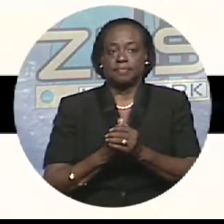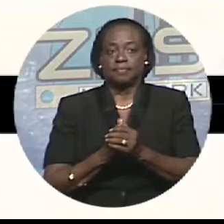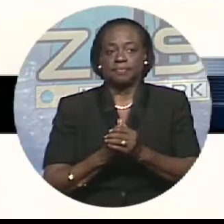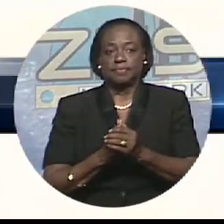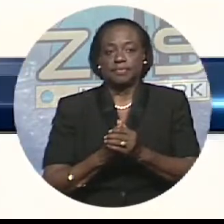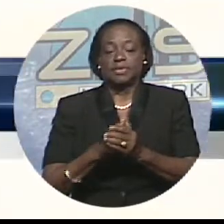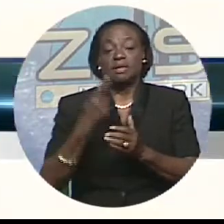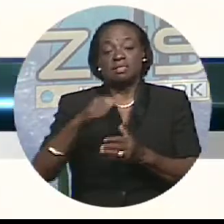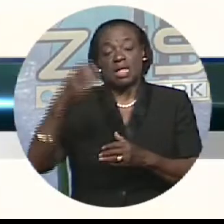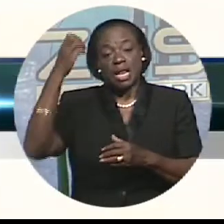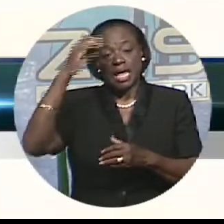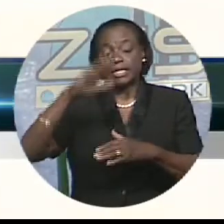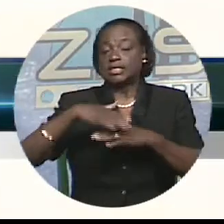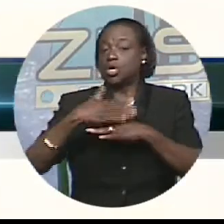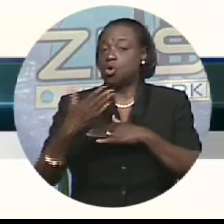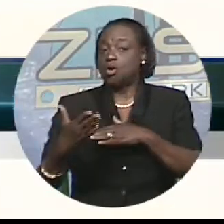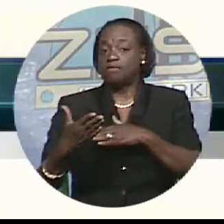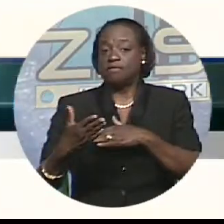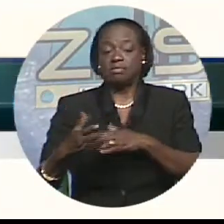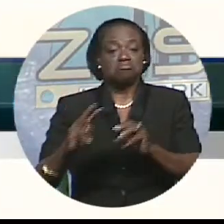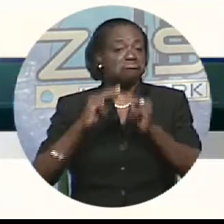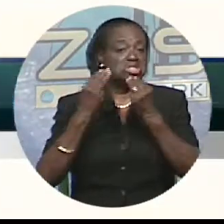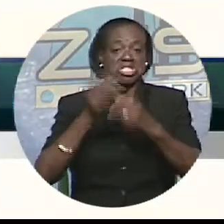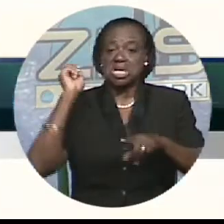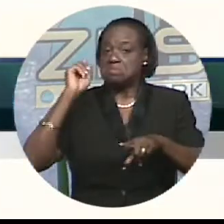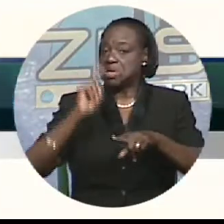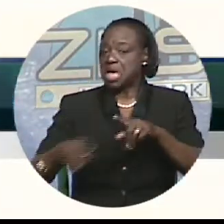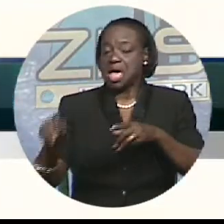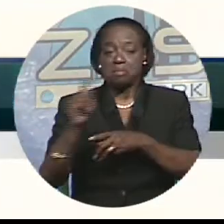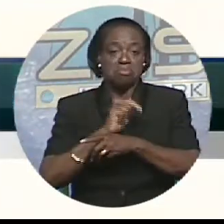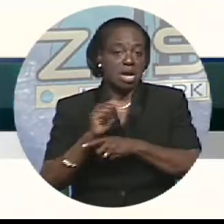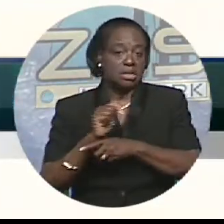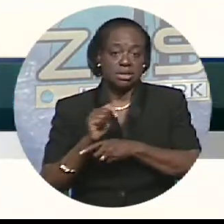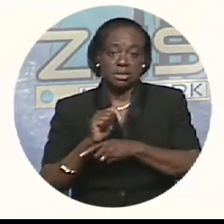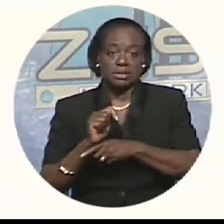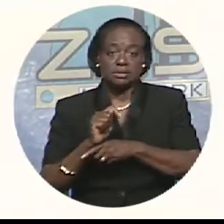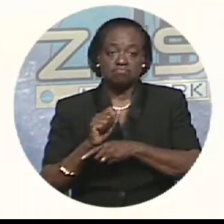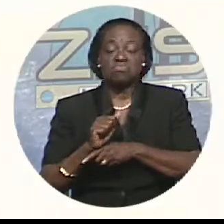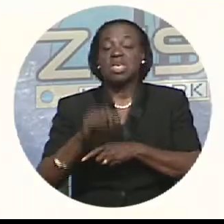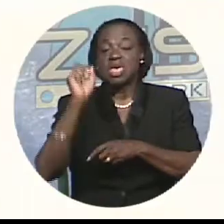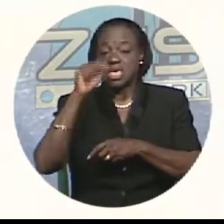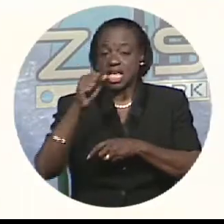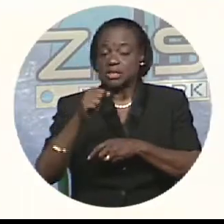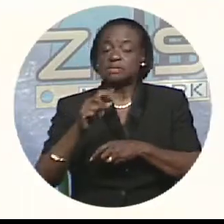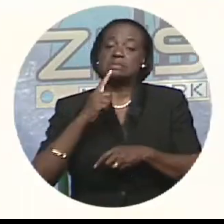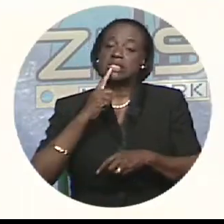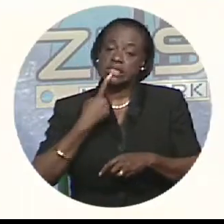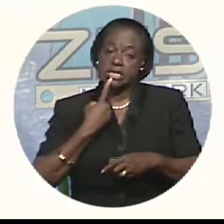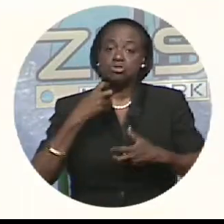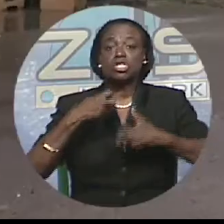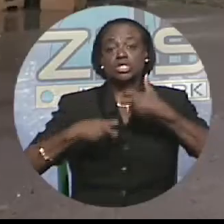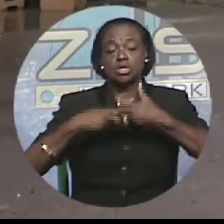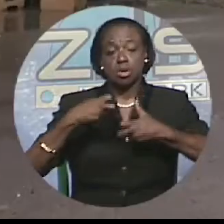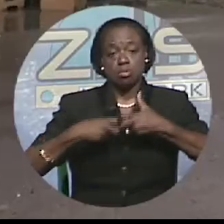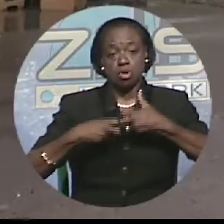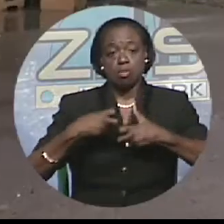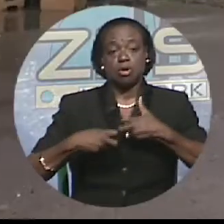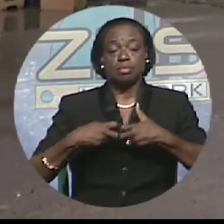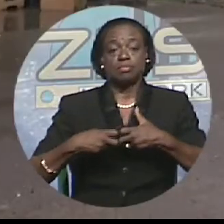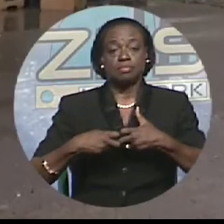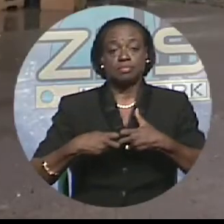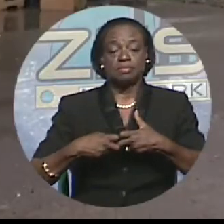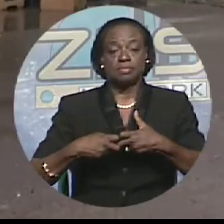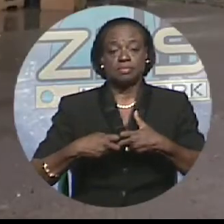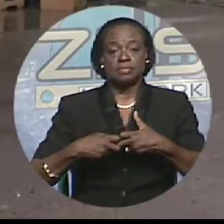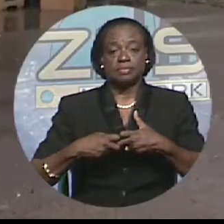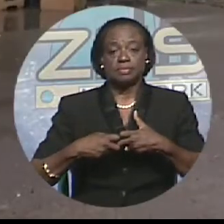where the lights were off, the national team couldn't practice, and so yes, we have some serious problems in this particular vicinity. As a